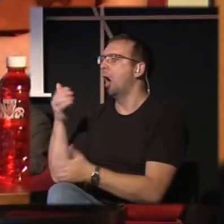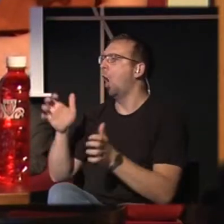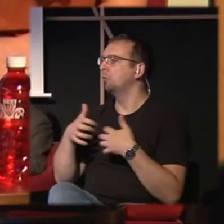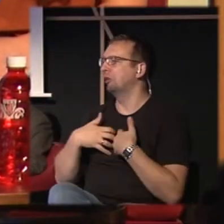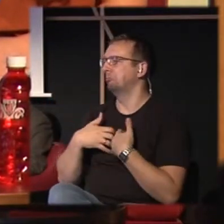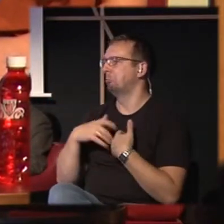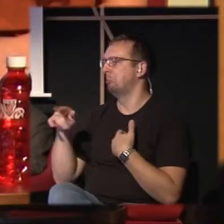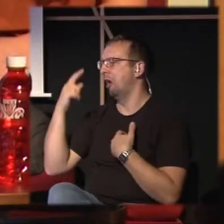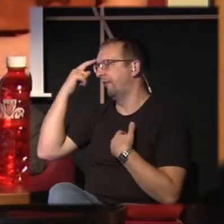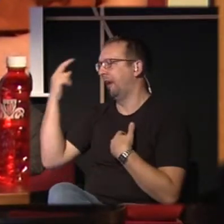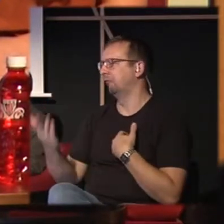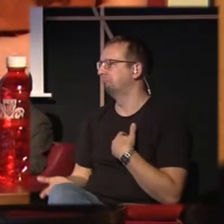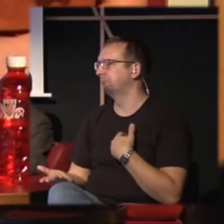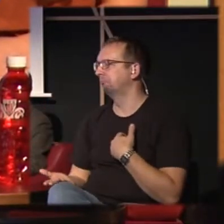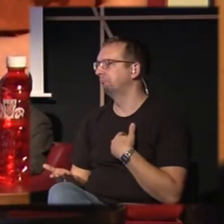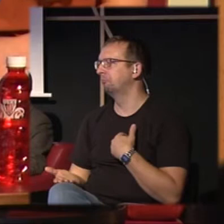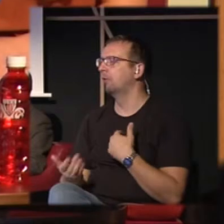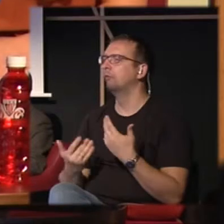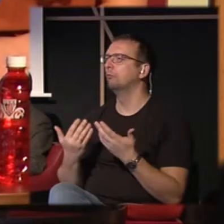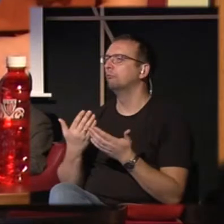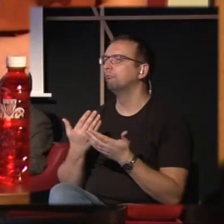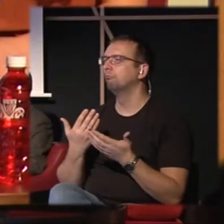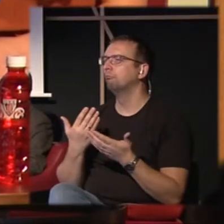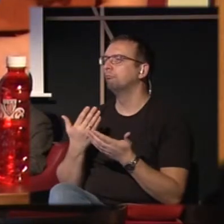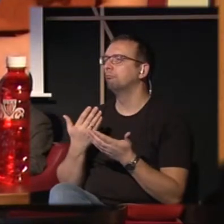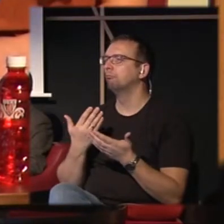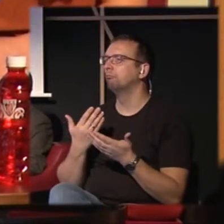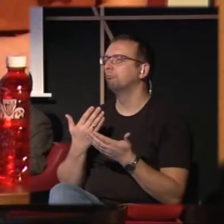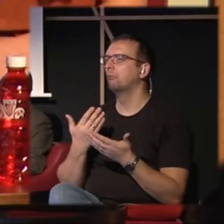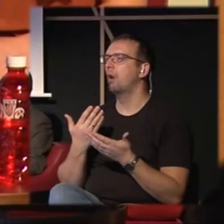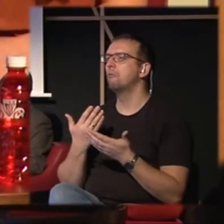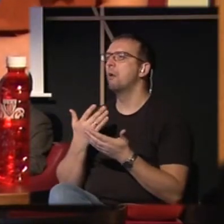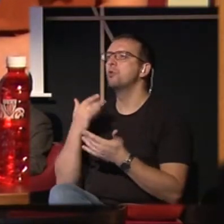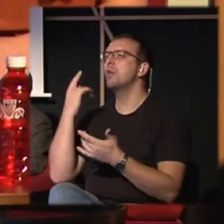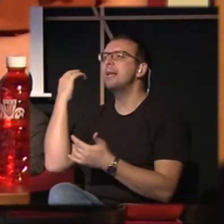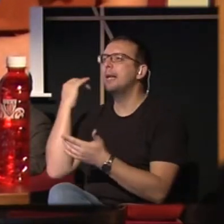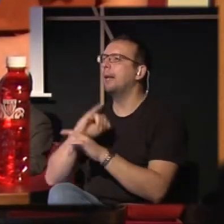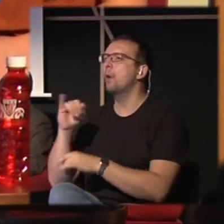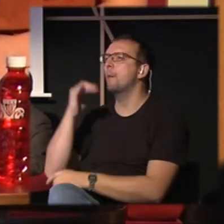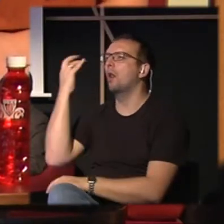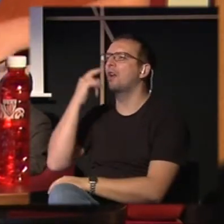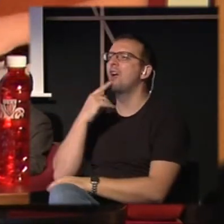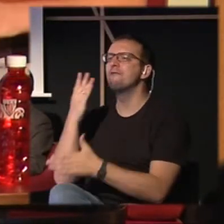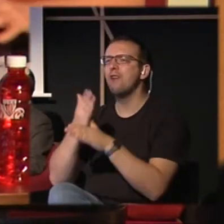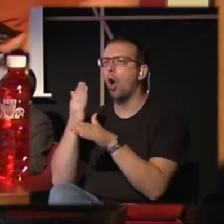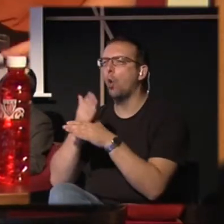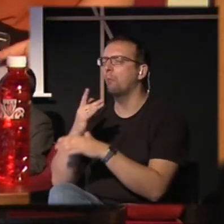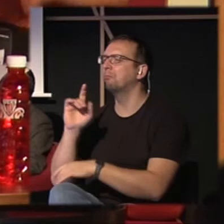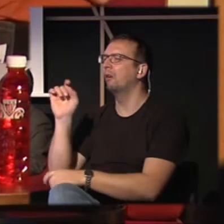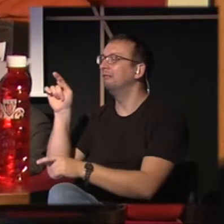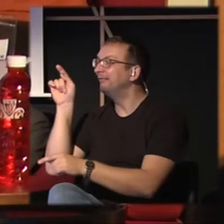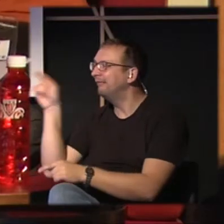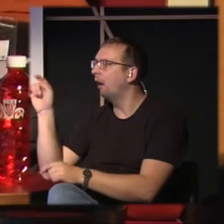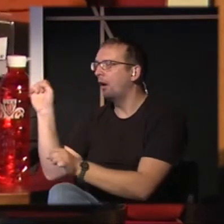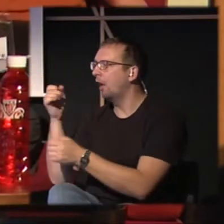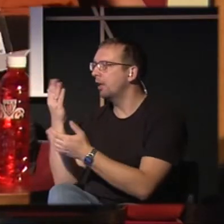better process, a more inclusive pool of candidates, and removing the need for targeted initiatives specifically. Thank you very much.